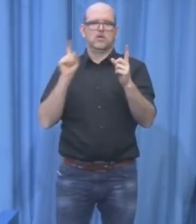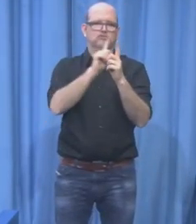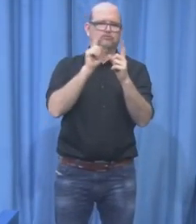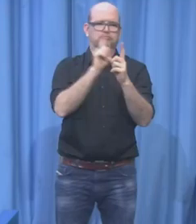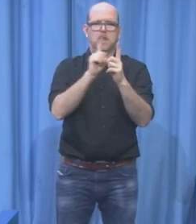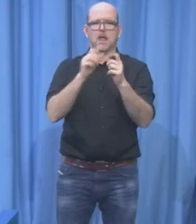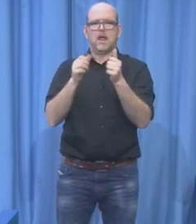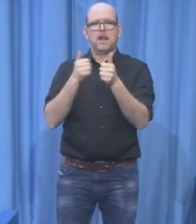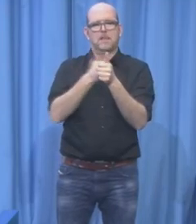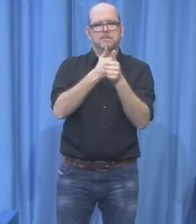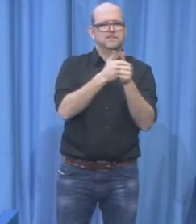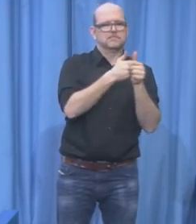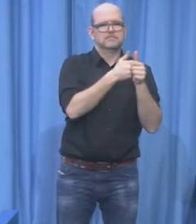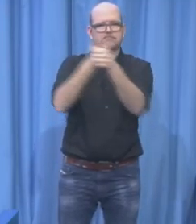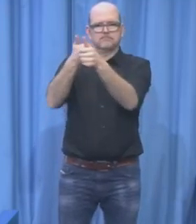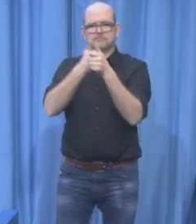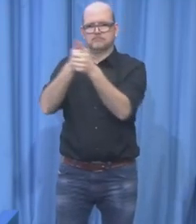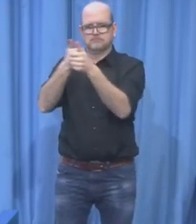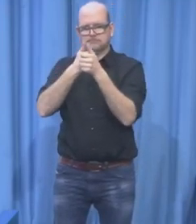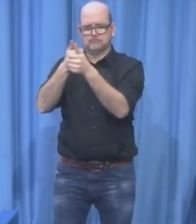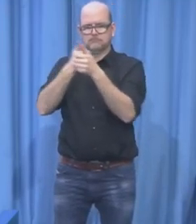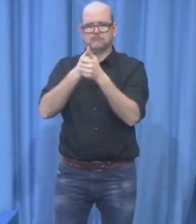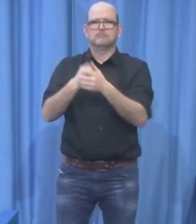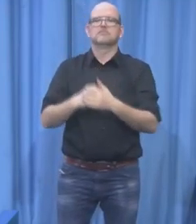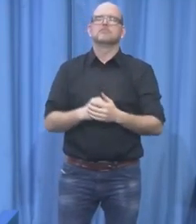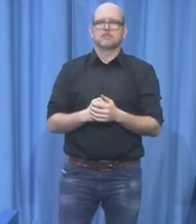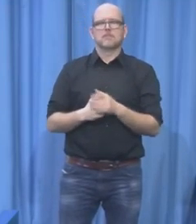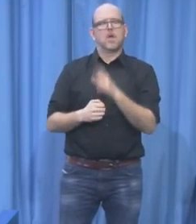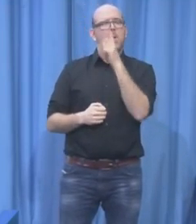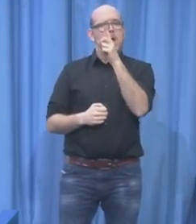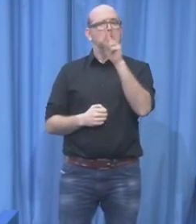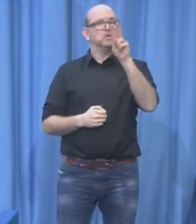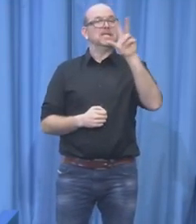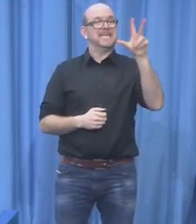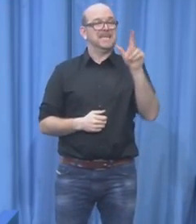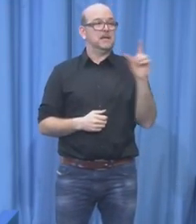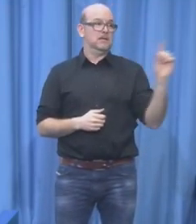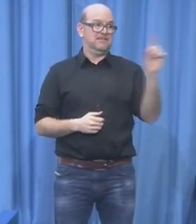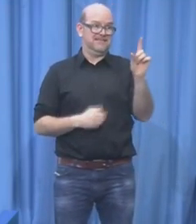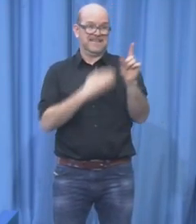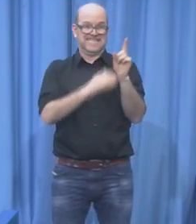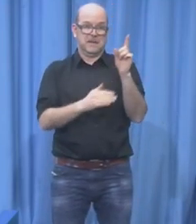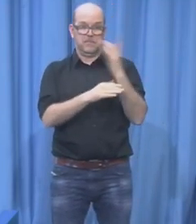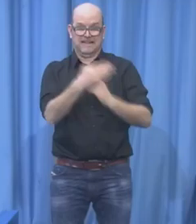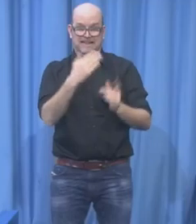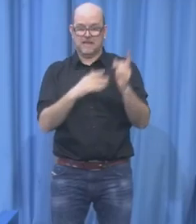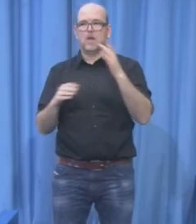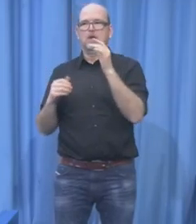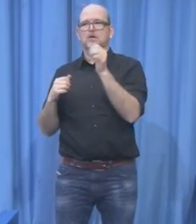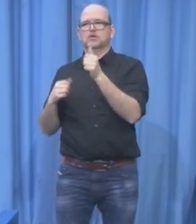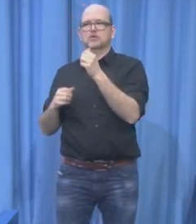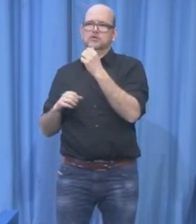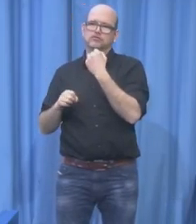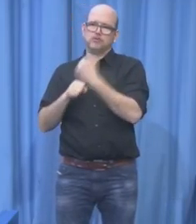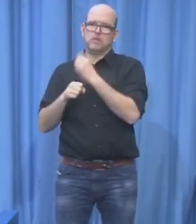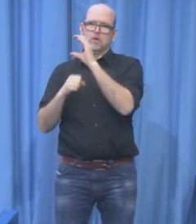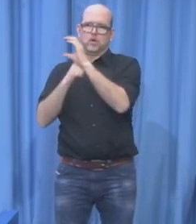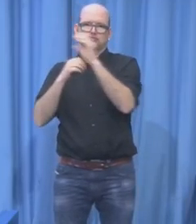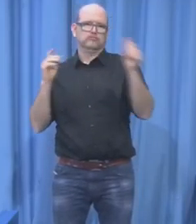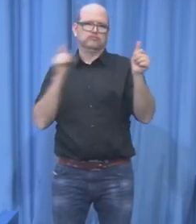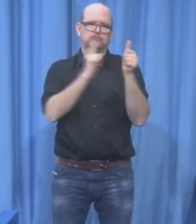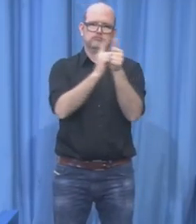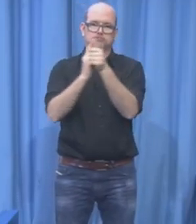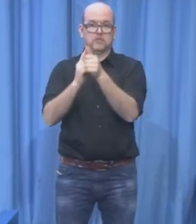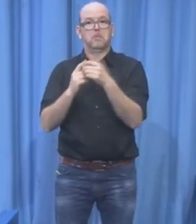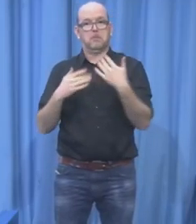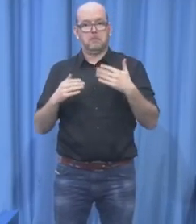A lot of employers will actually hire more than one student because they have had such positive experiences